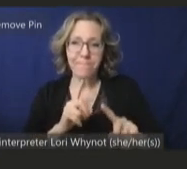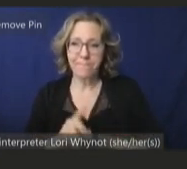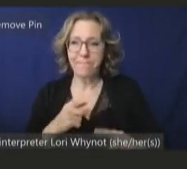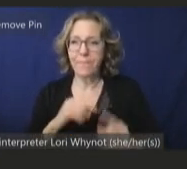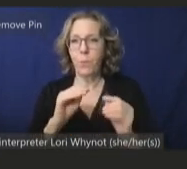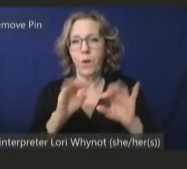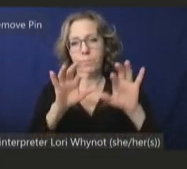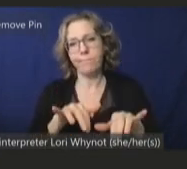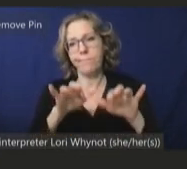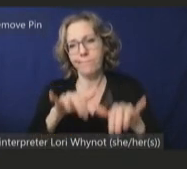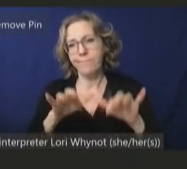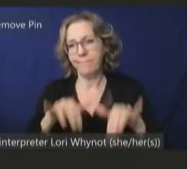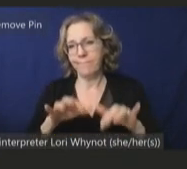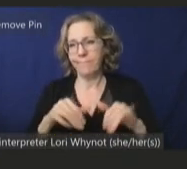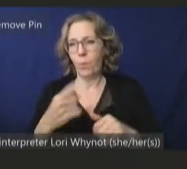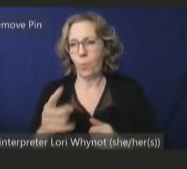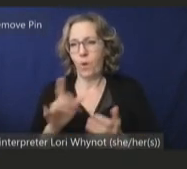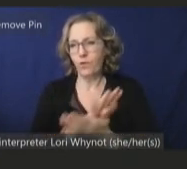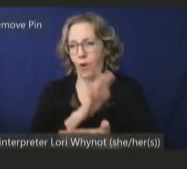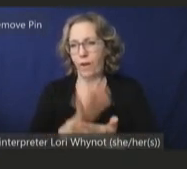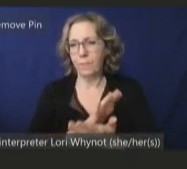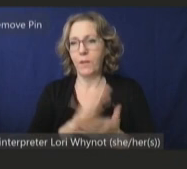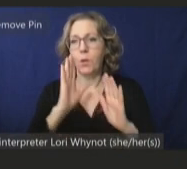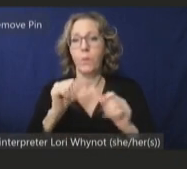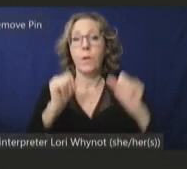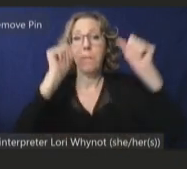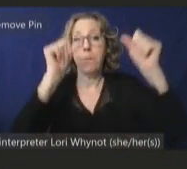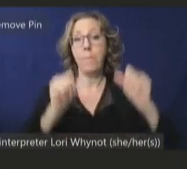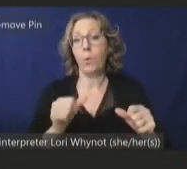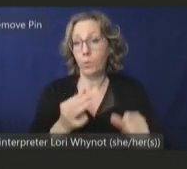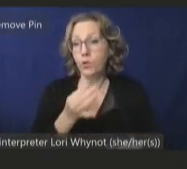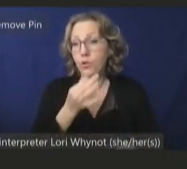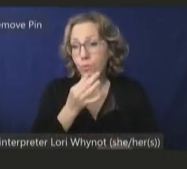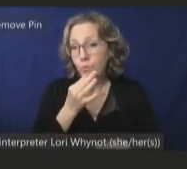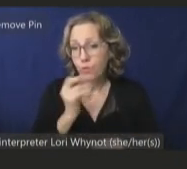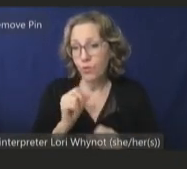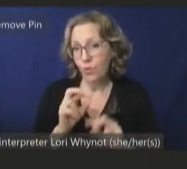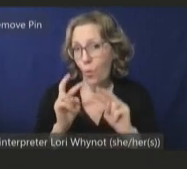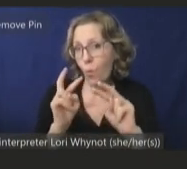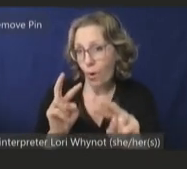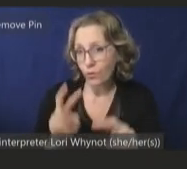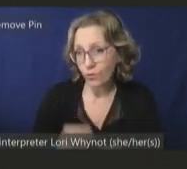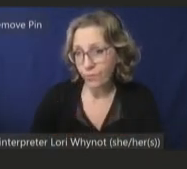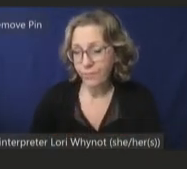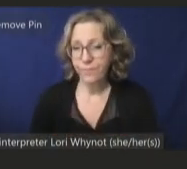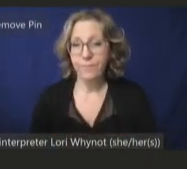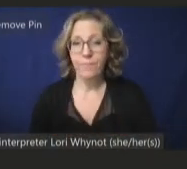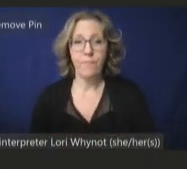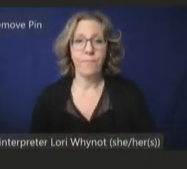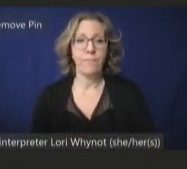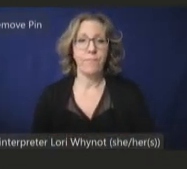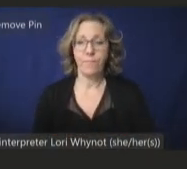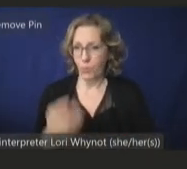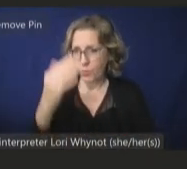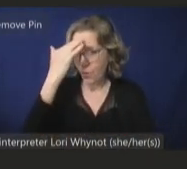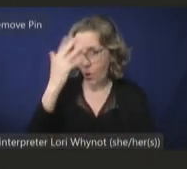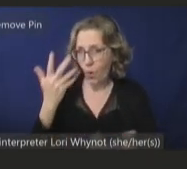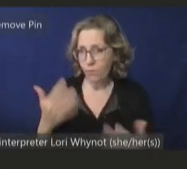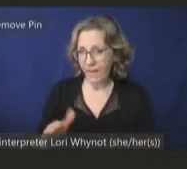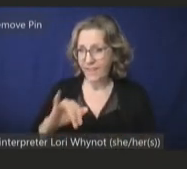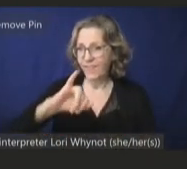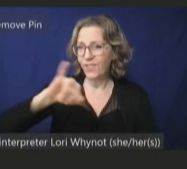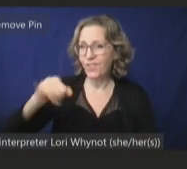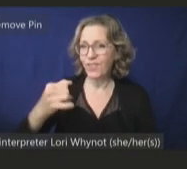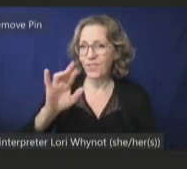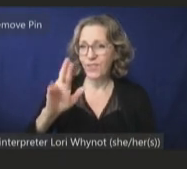we will post that in the next few weeks. So stay tuned for that. And then, as you all may know by now, July 18th